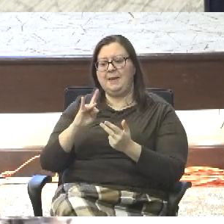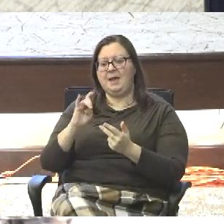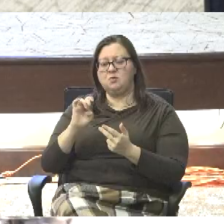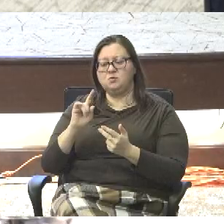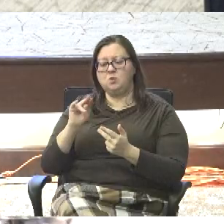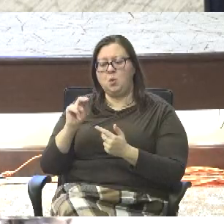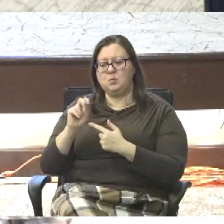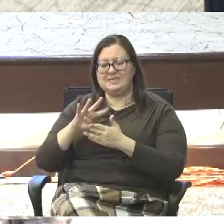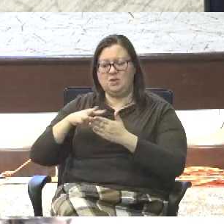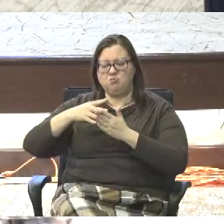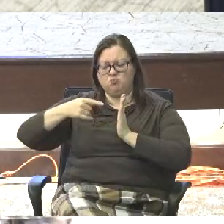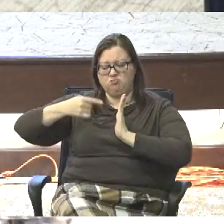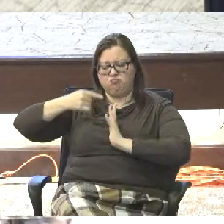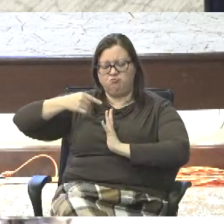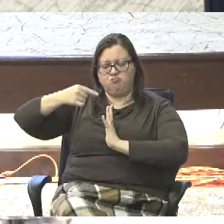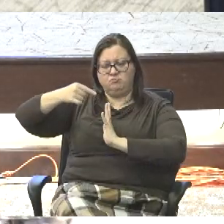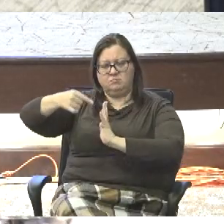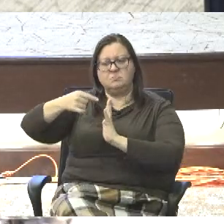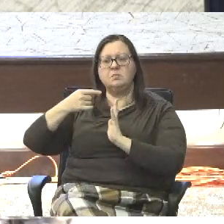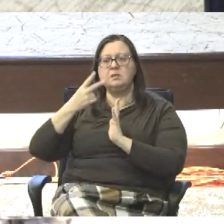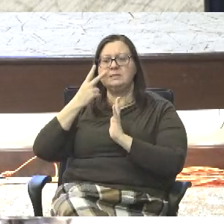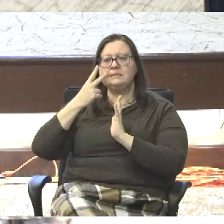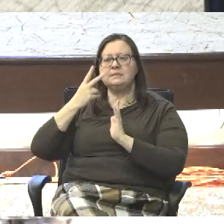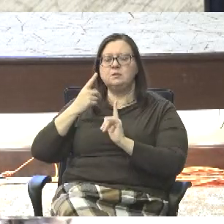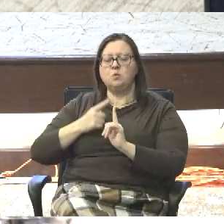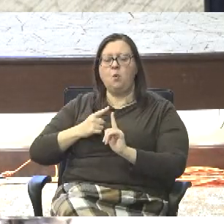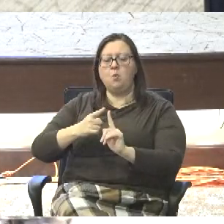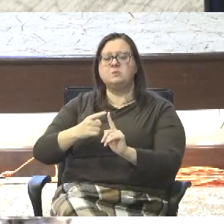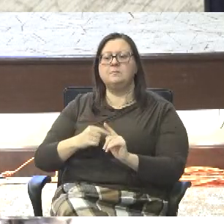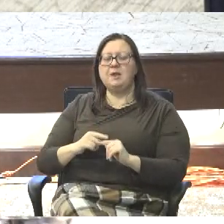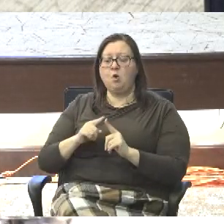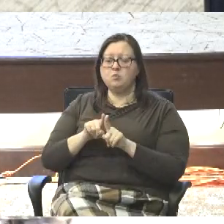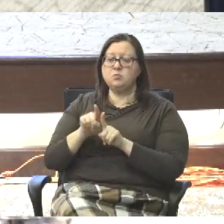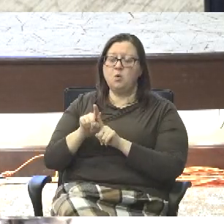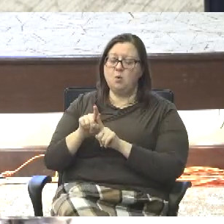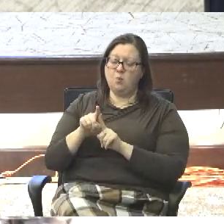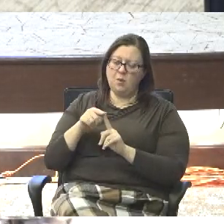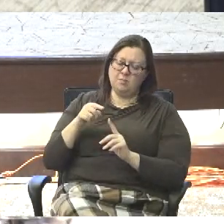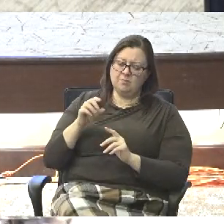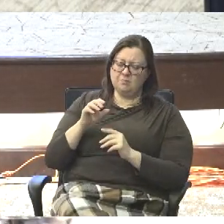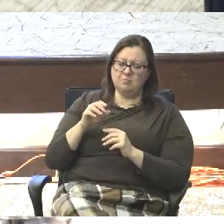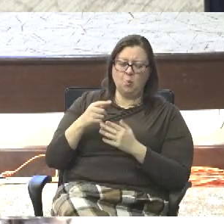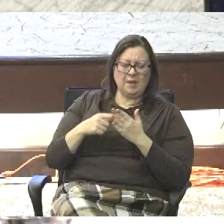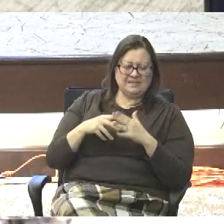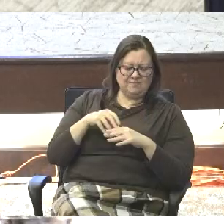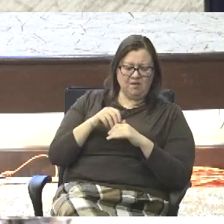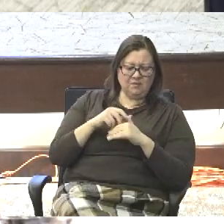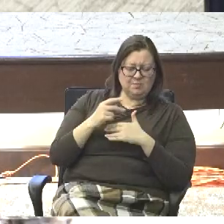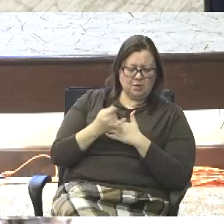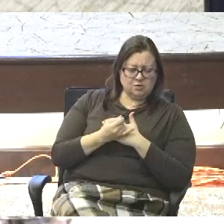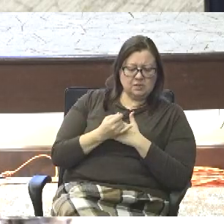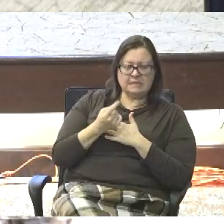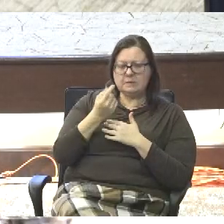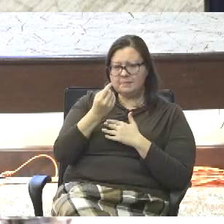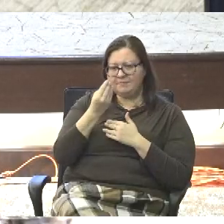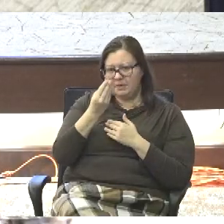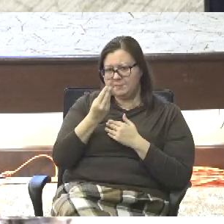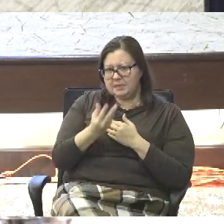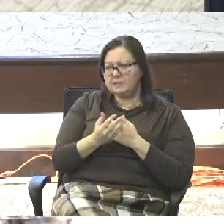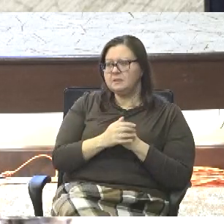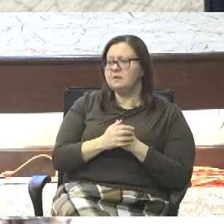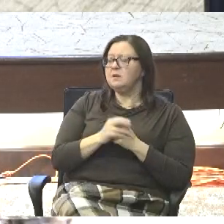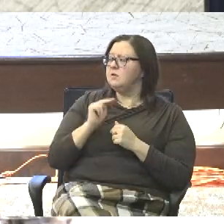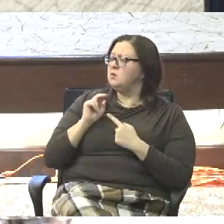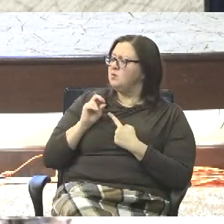in the schedule and really take a look at the core components of this project and give you a little update. When we were last here